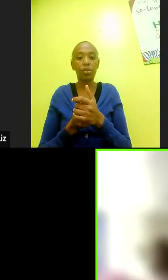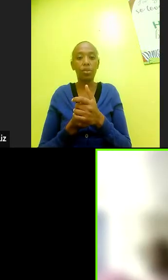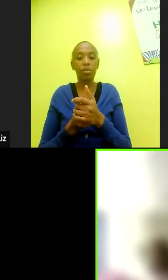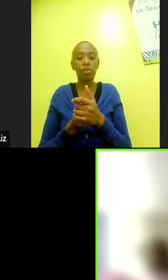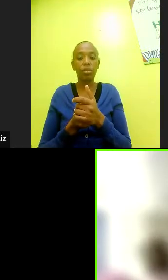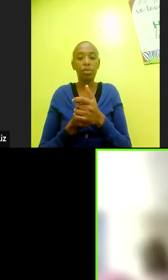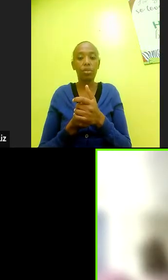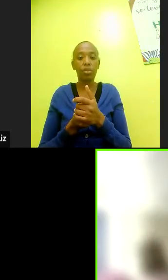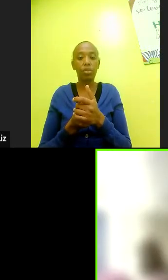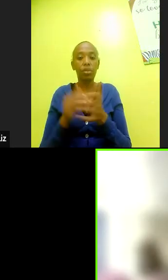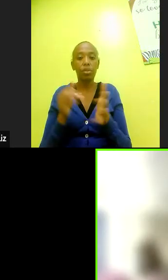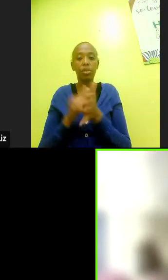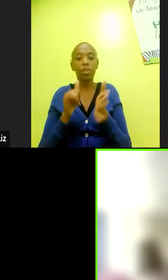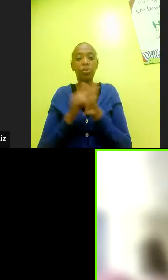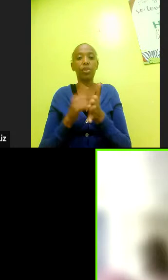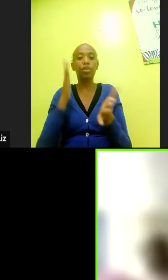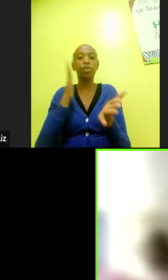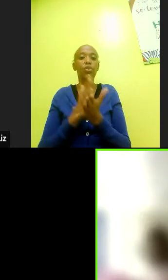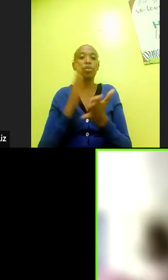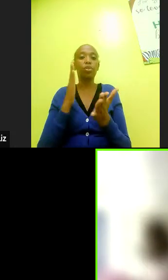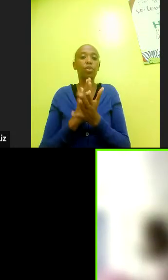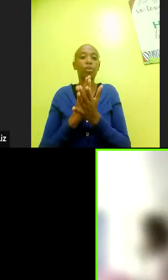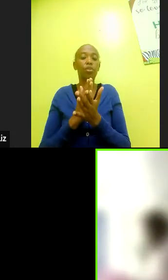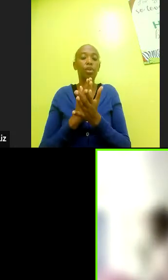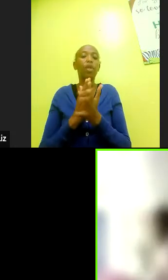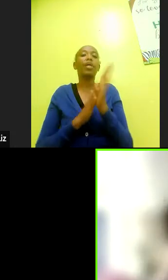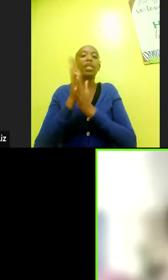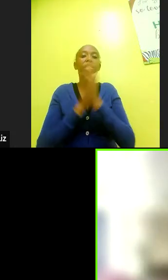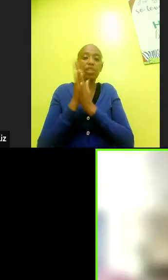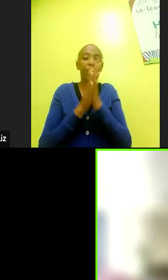That was really, really quite interesting.